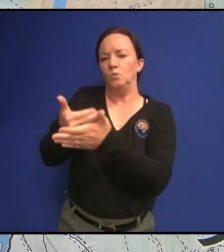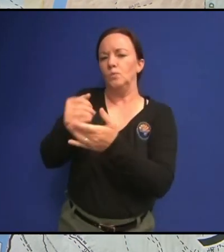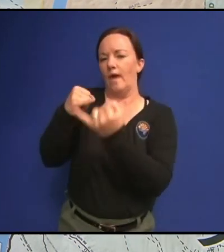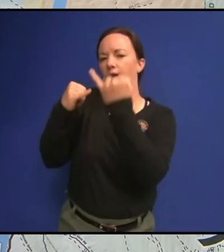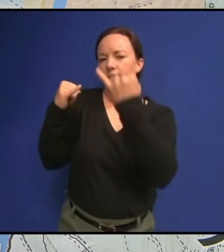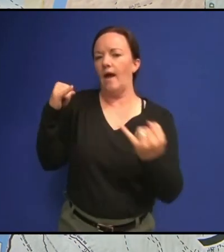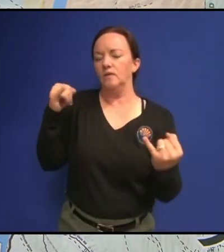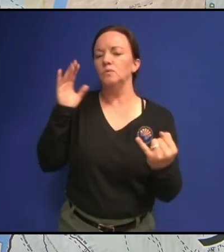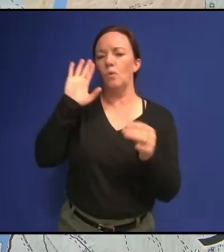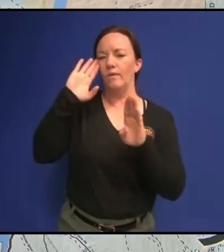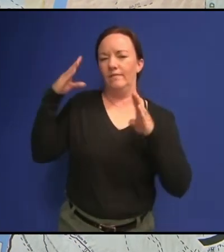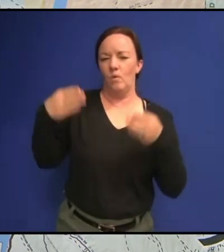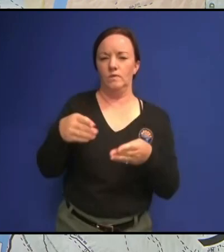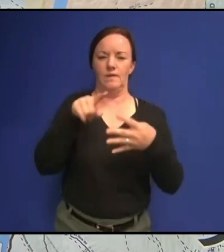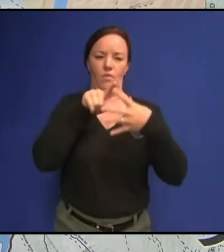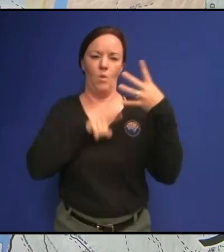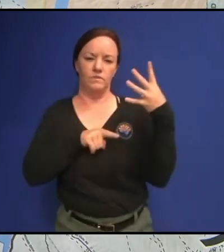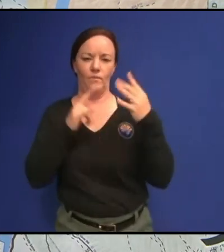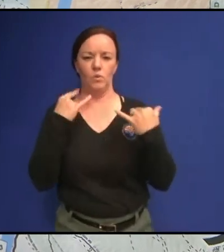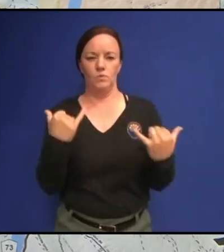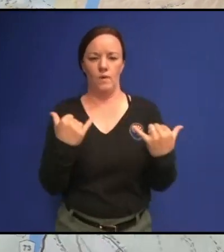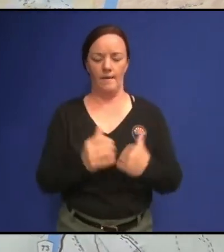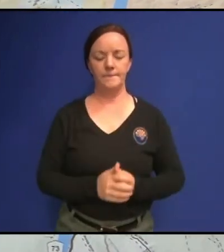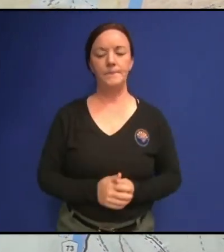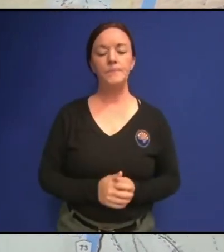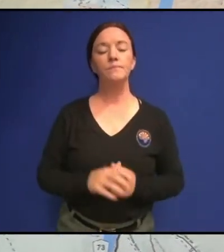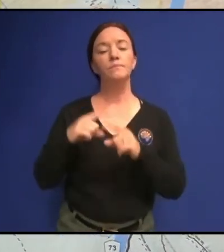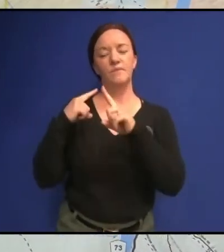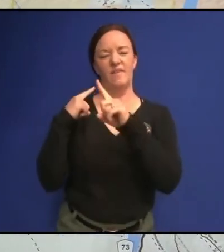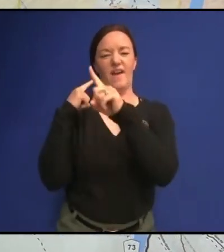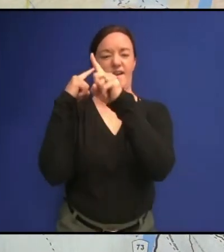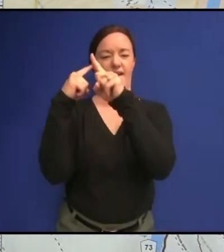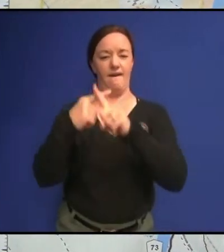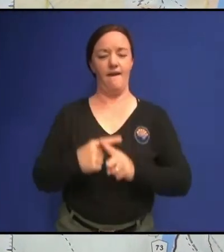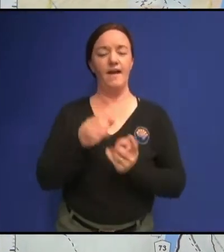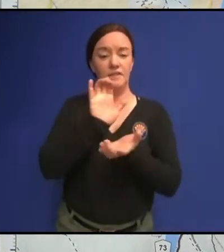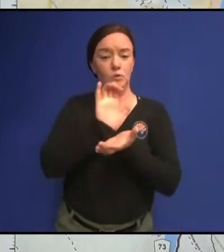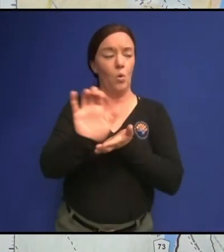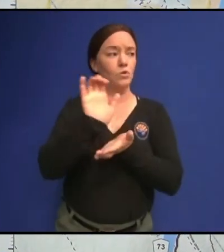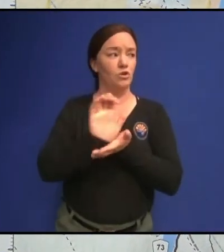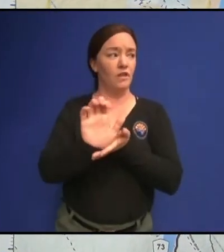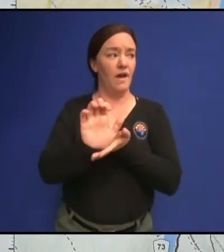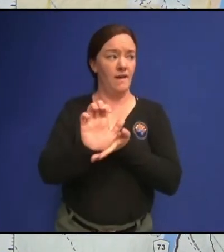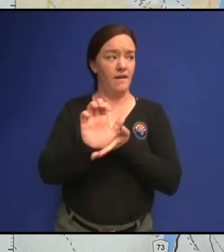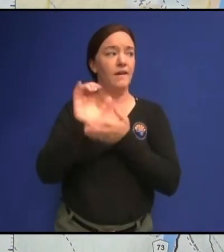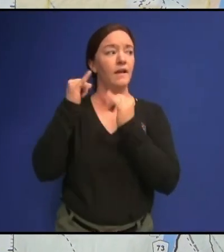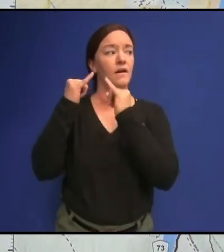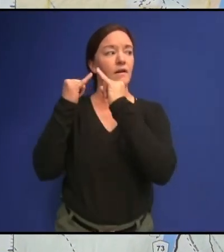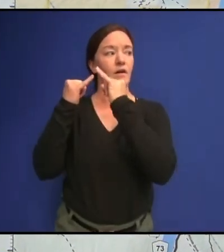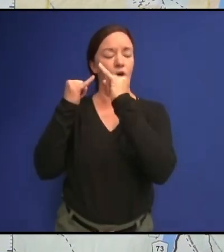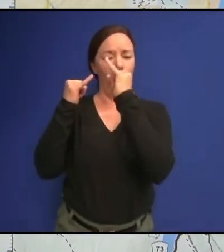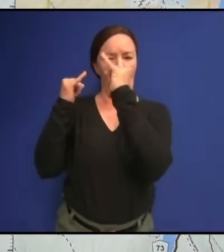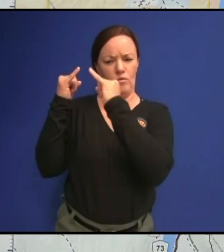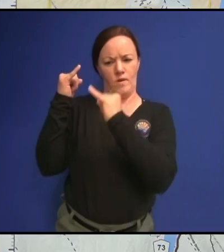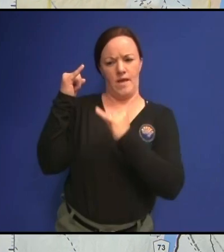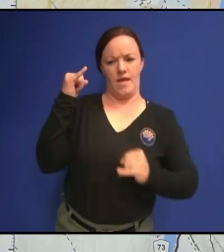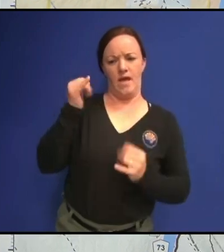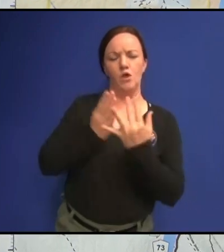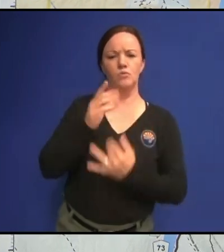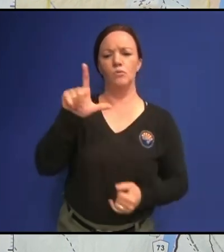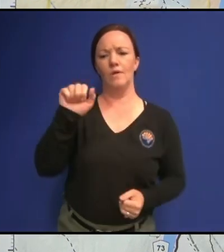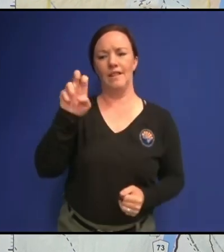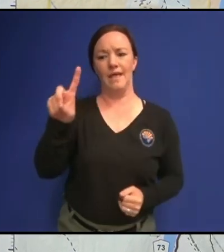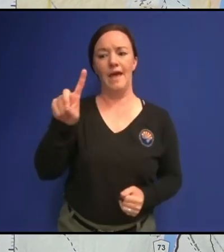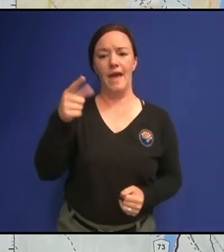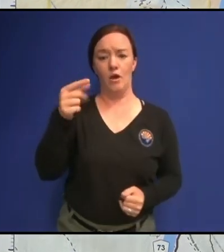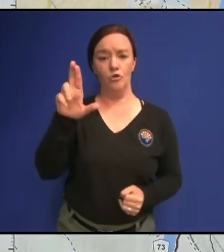This dozer line that goes all the way down along the roads and then through the land grant and then it's going to tie